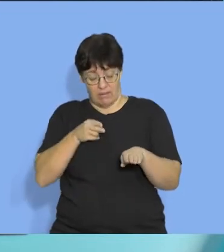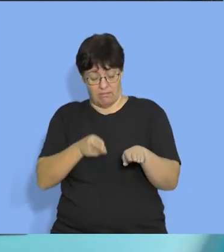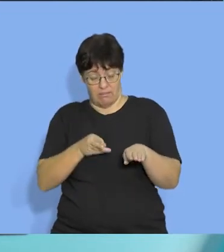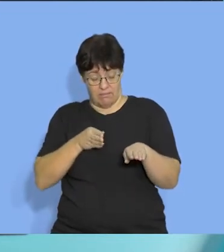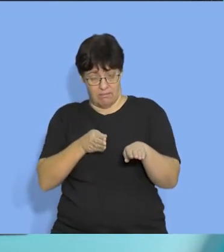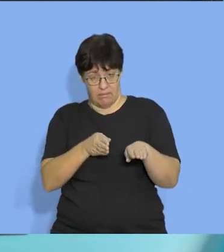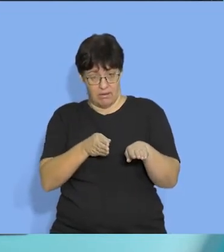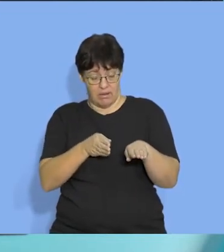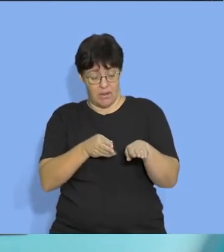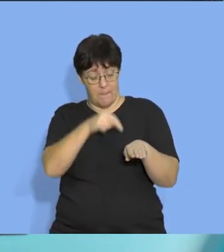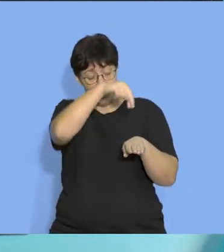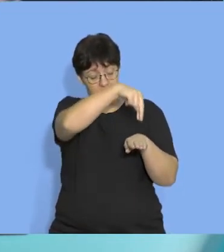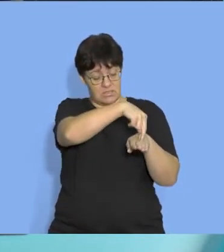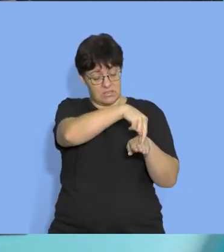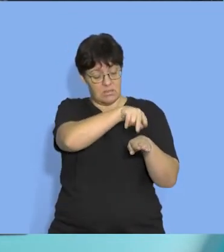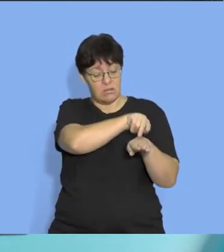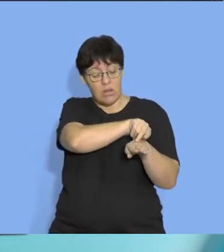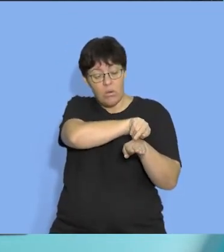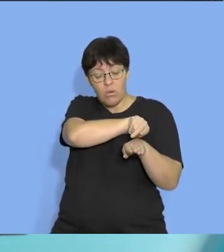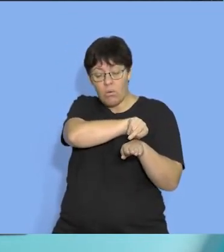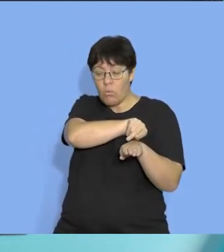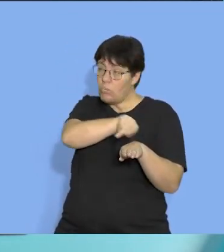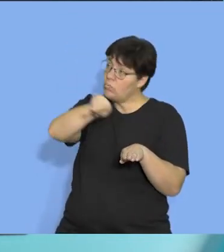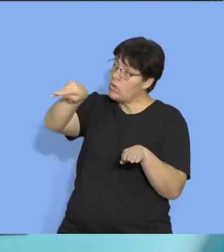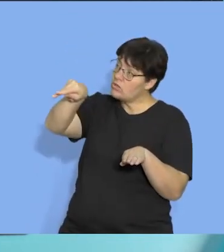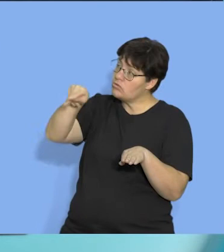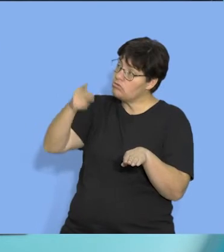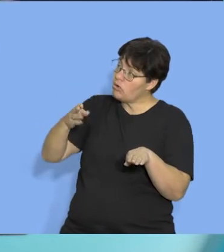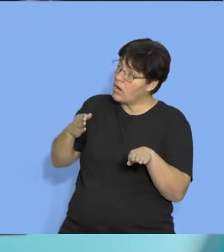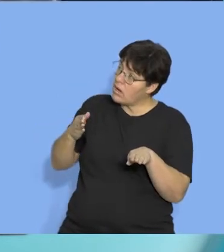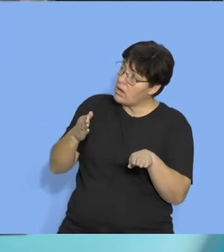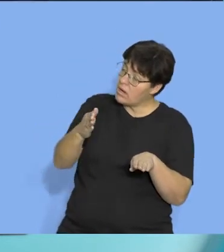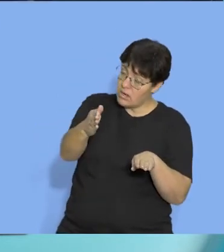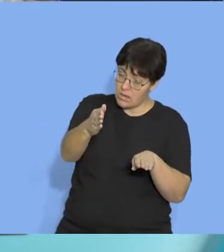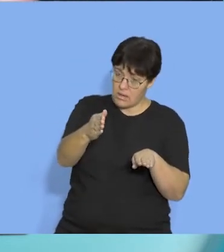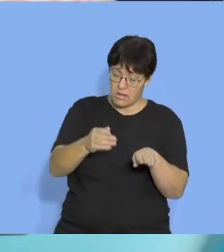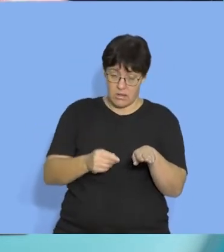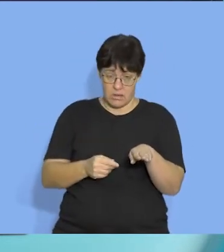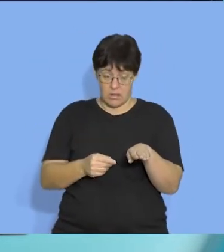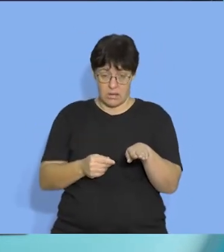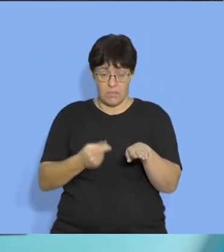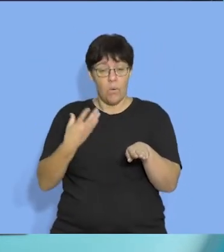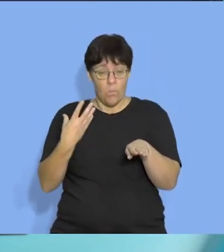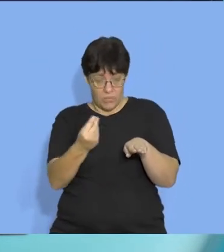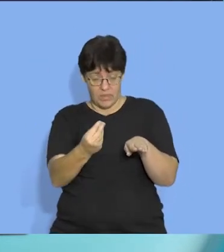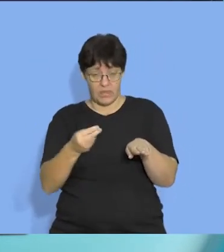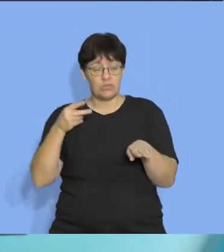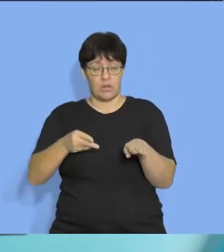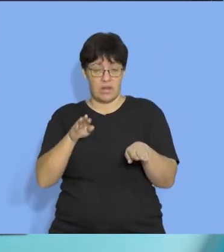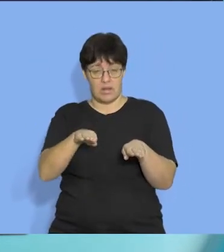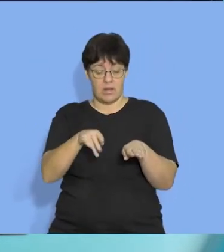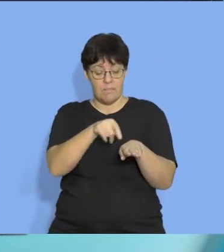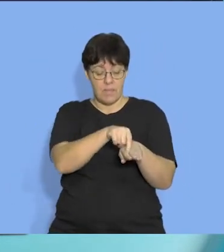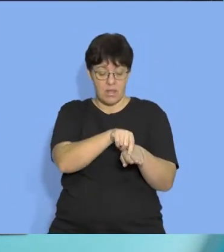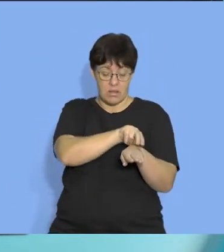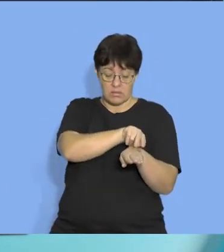and someone on the platform is now watching the train go past, you're moving with the train. So if